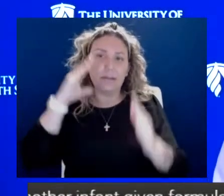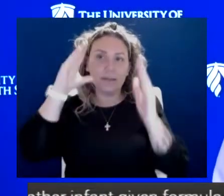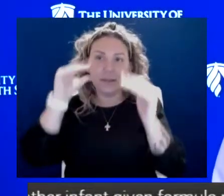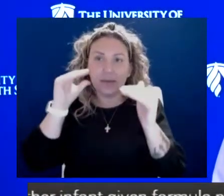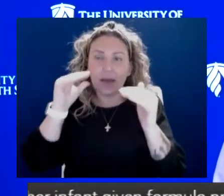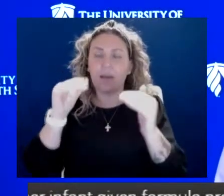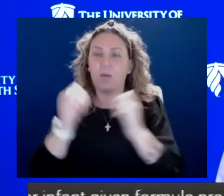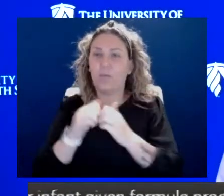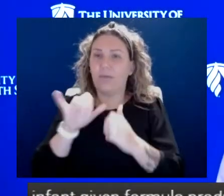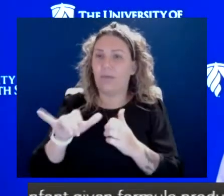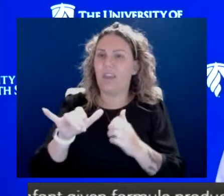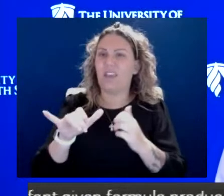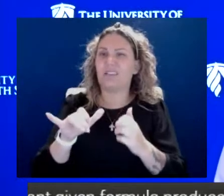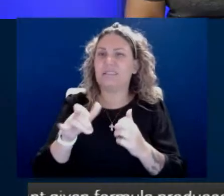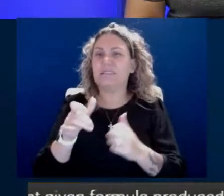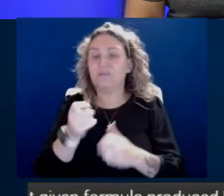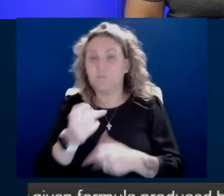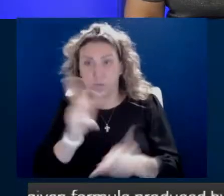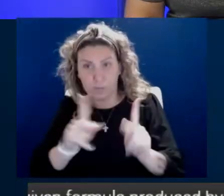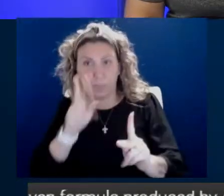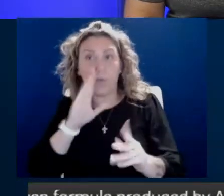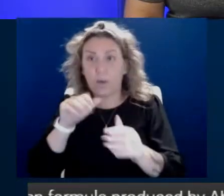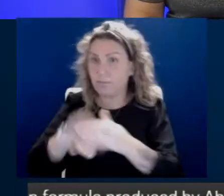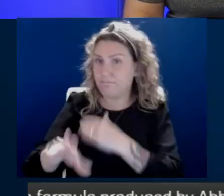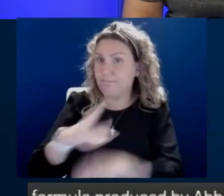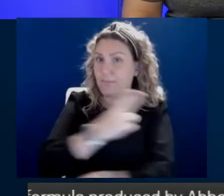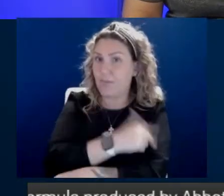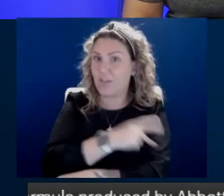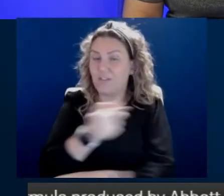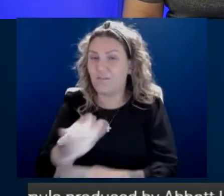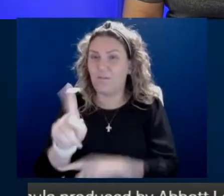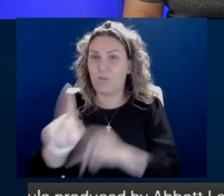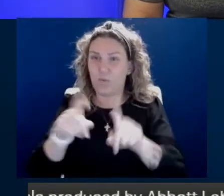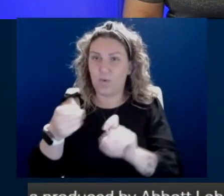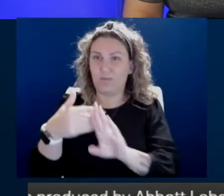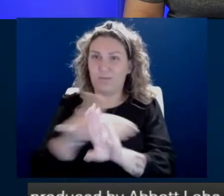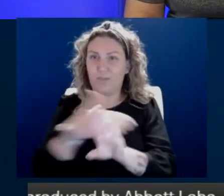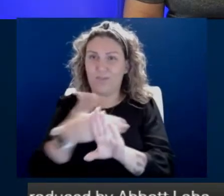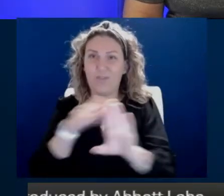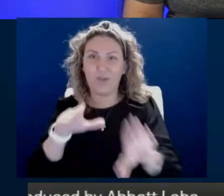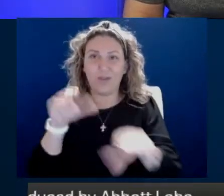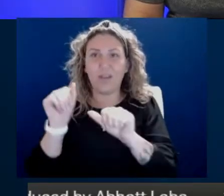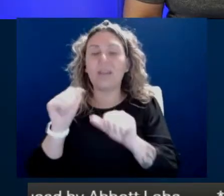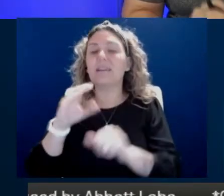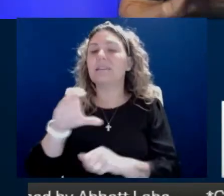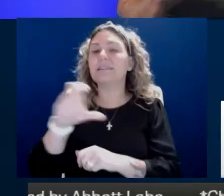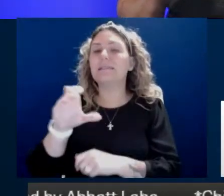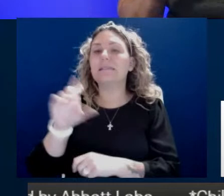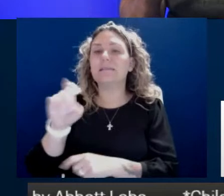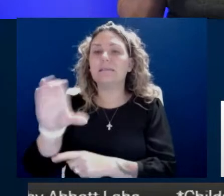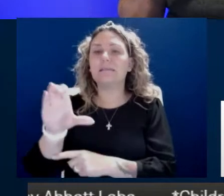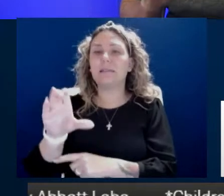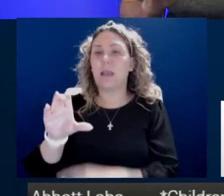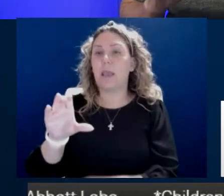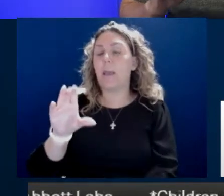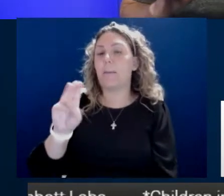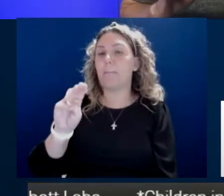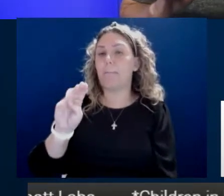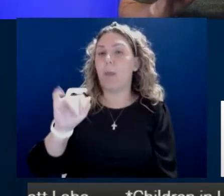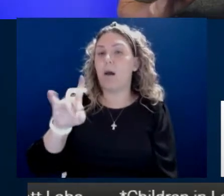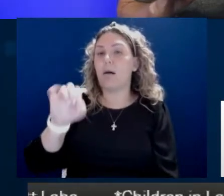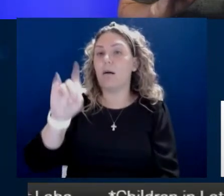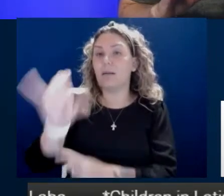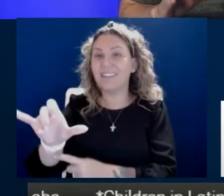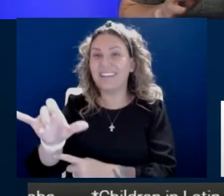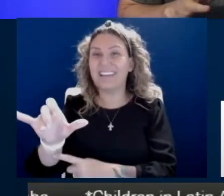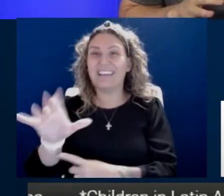be small numbers of people hospitalized. All right, a few questions for you before we get out of here. The CDC reports that monkeypox may have been silently